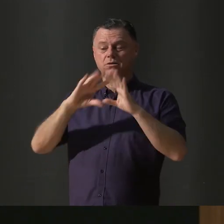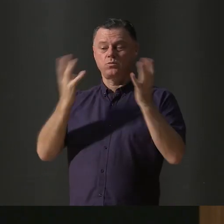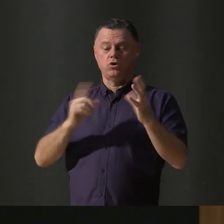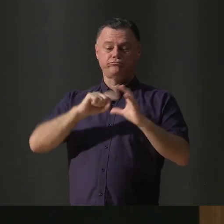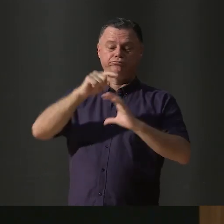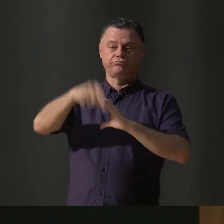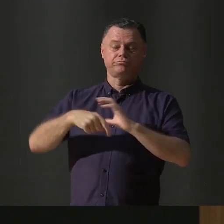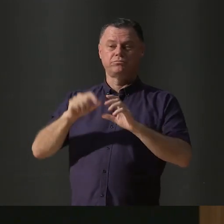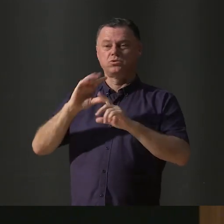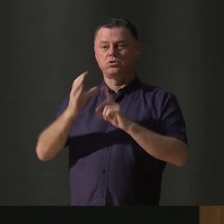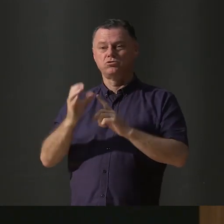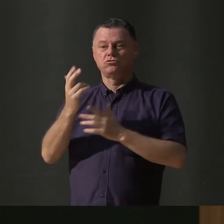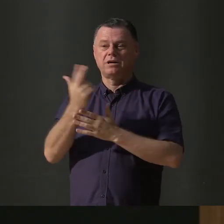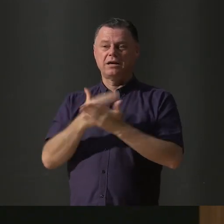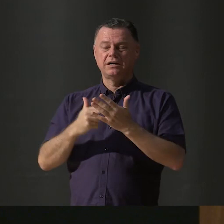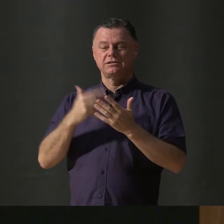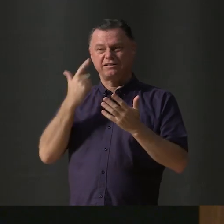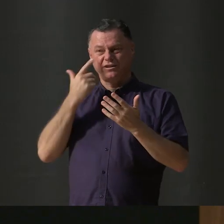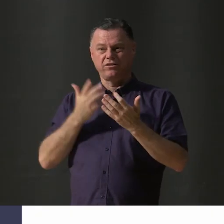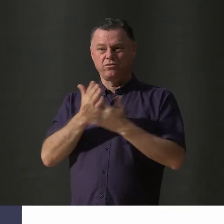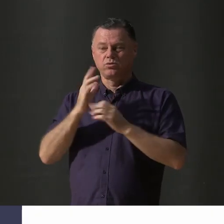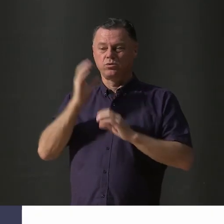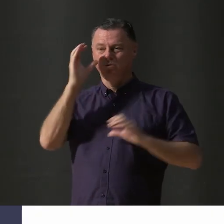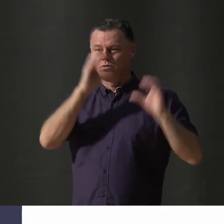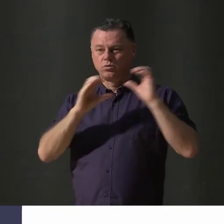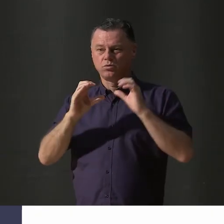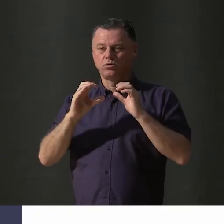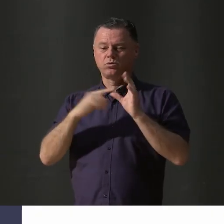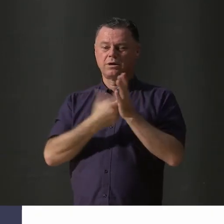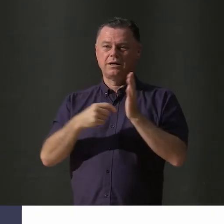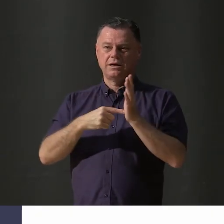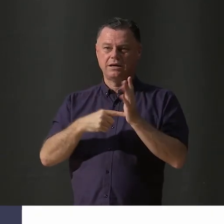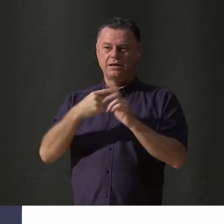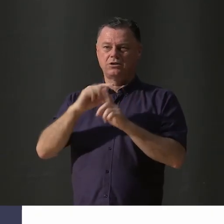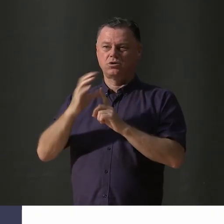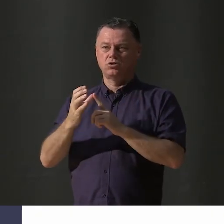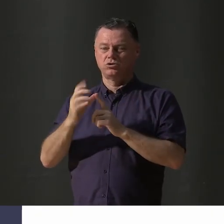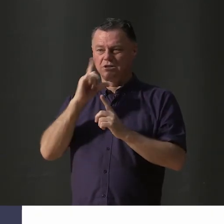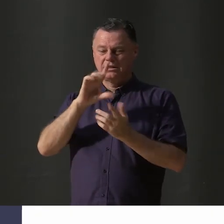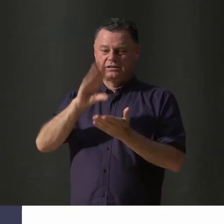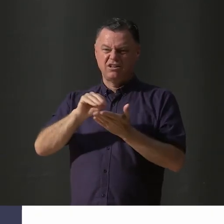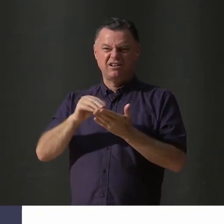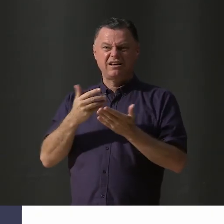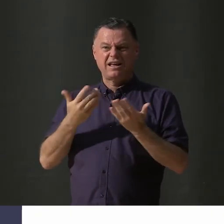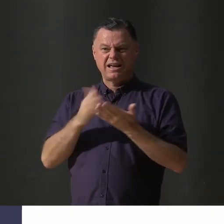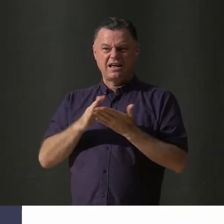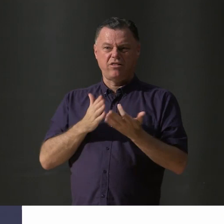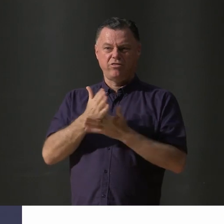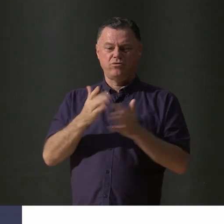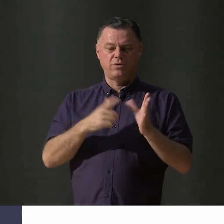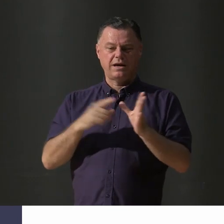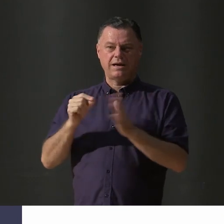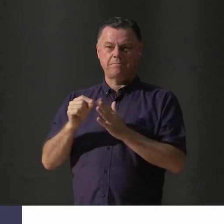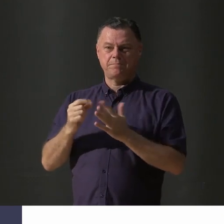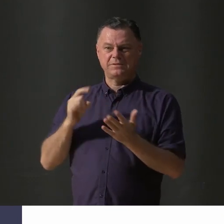are available for download in Google Arts and Culture. Simply by logging onto the app, you can experience new ways